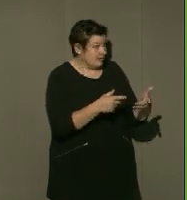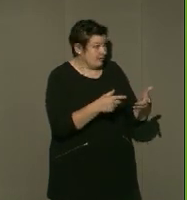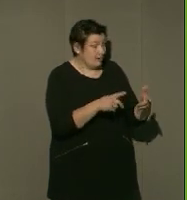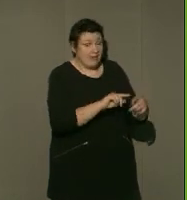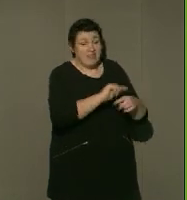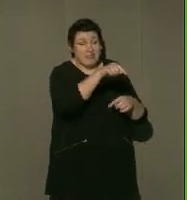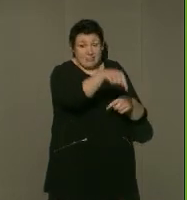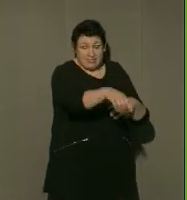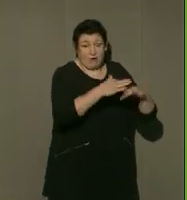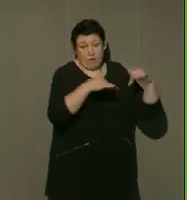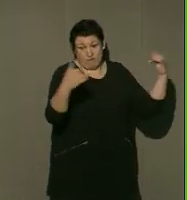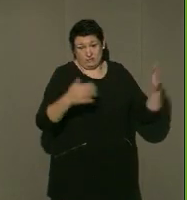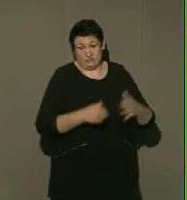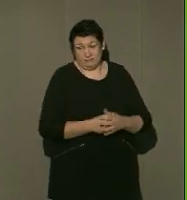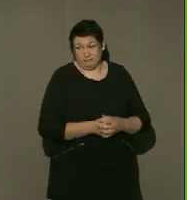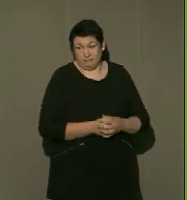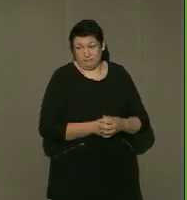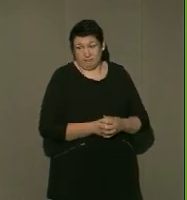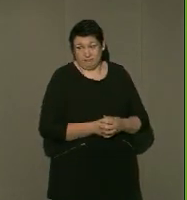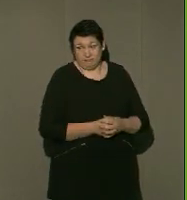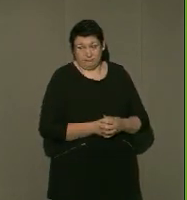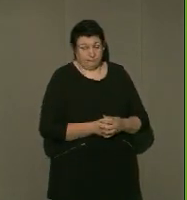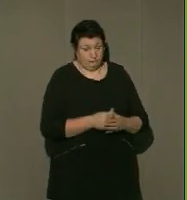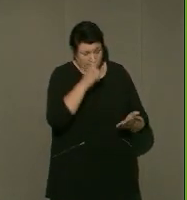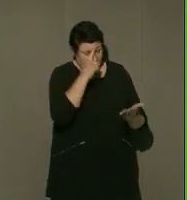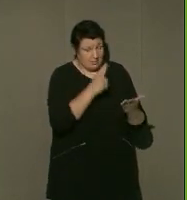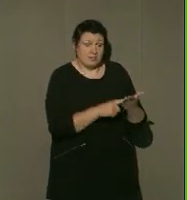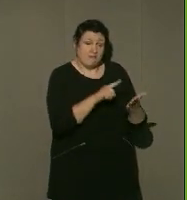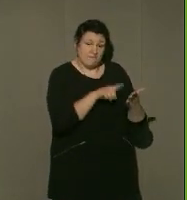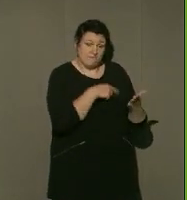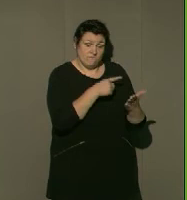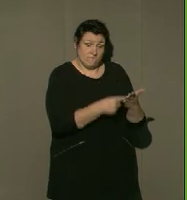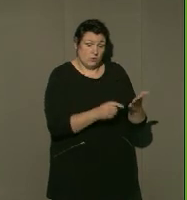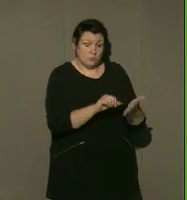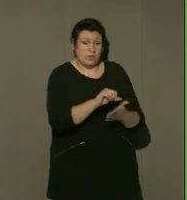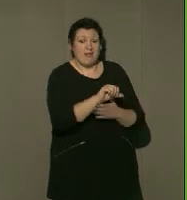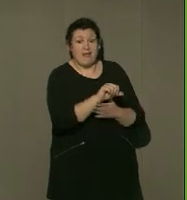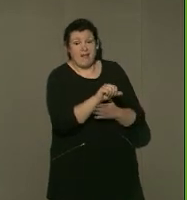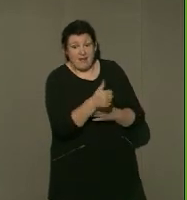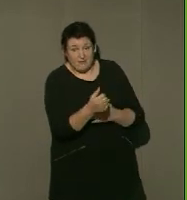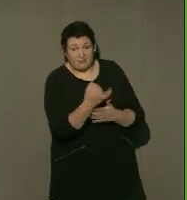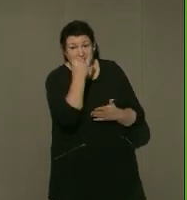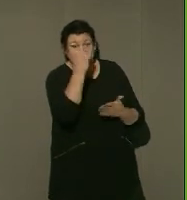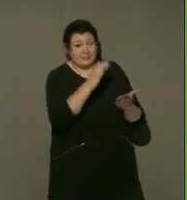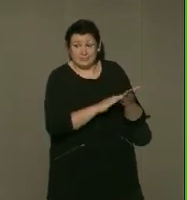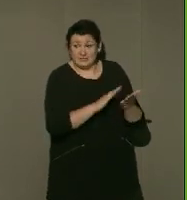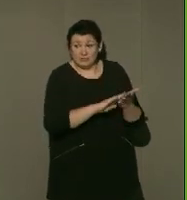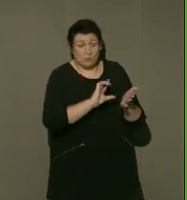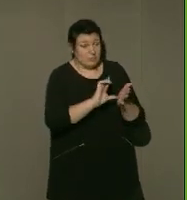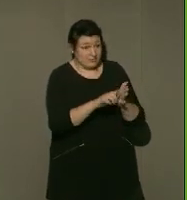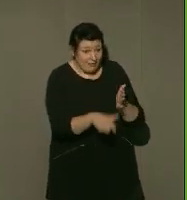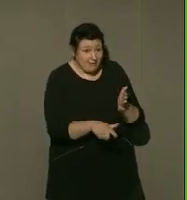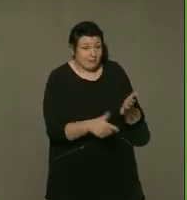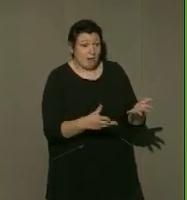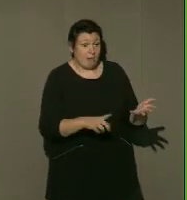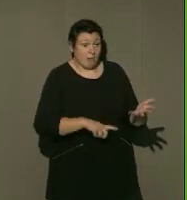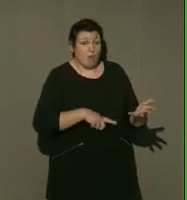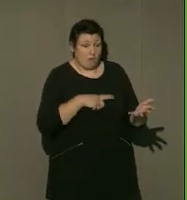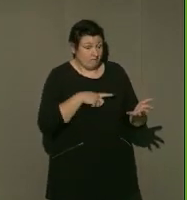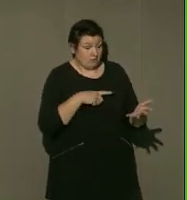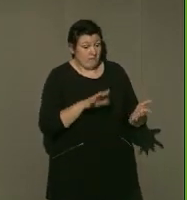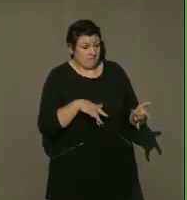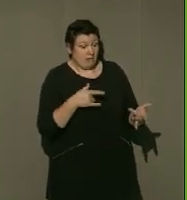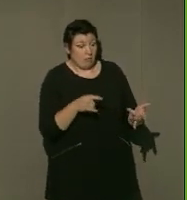conference. So we would only decide to vote on it after 6 months after we were confident that it was